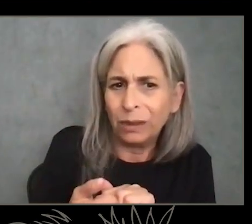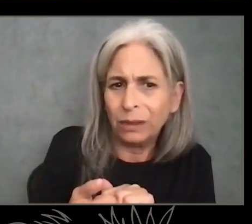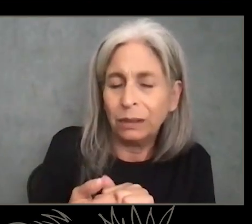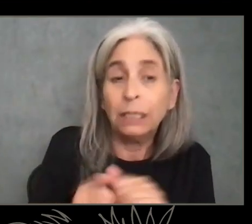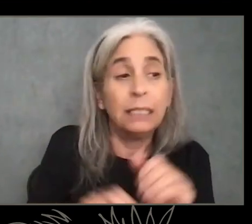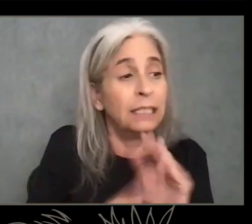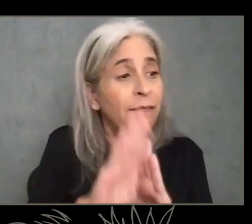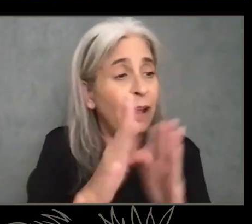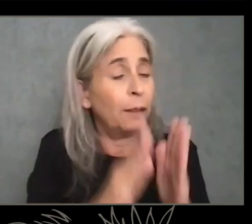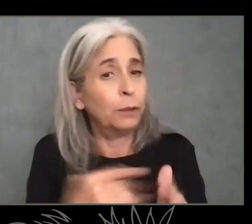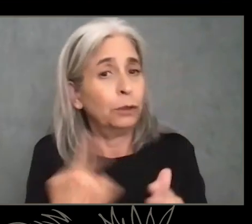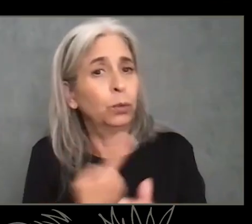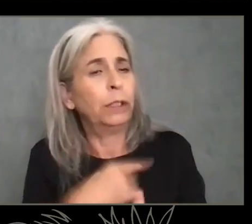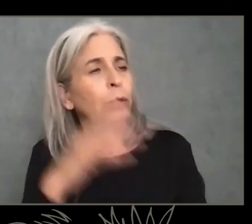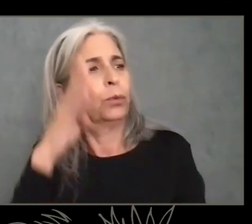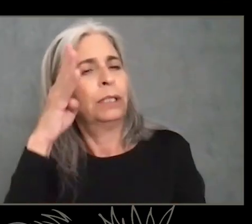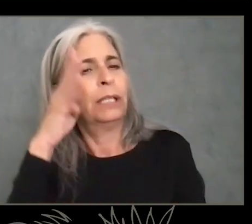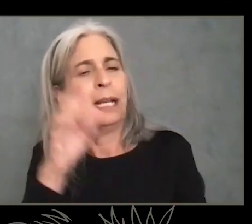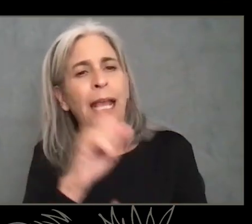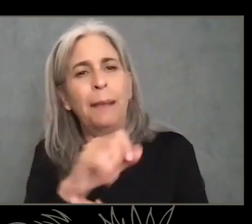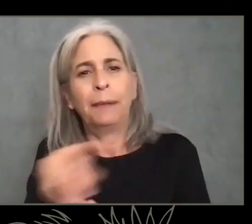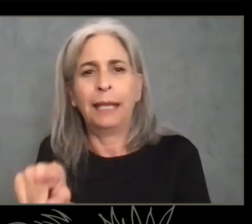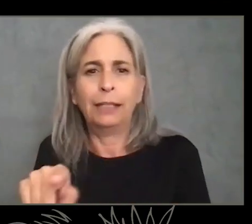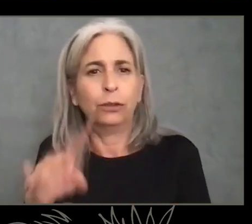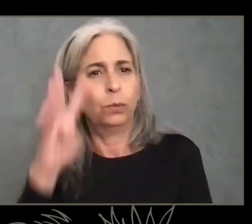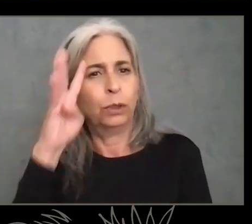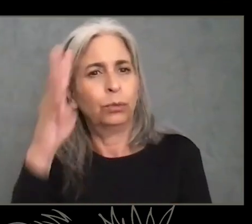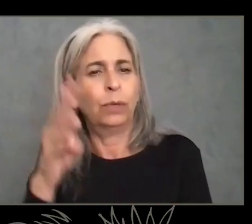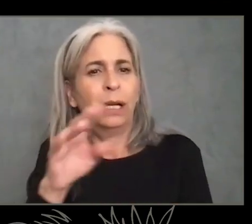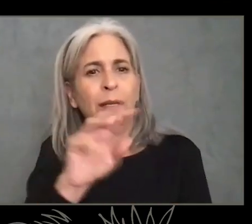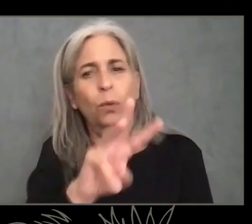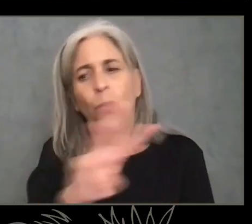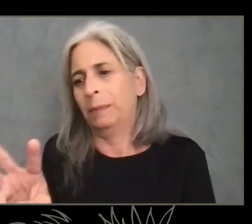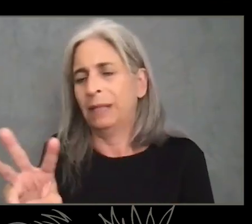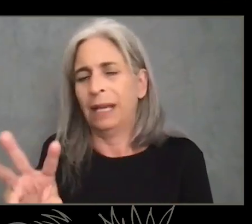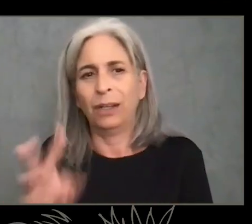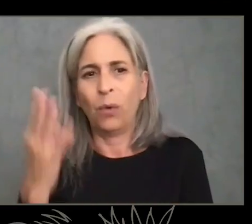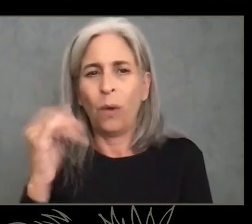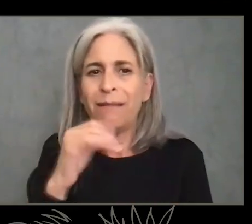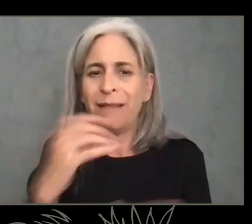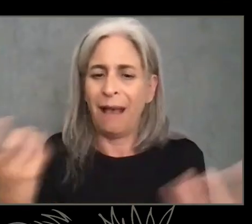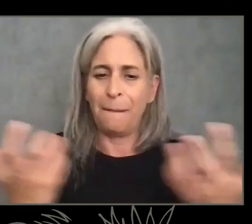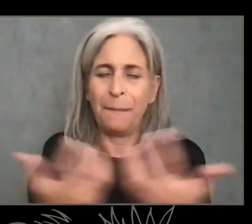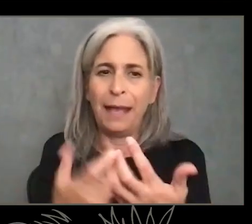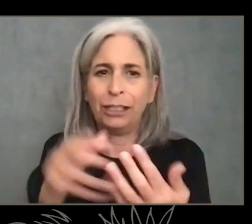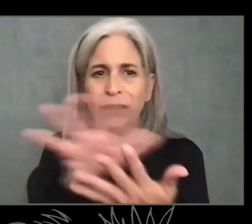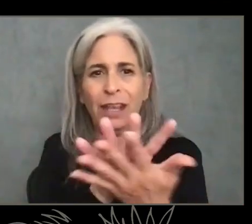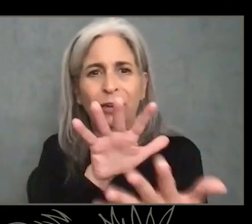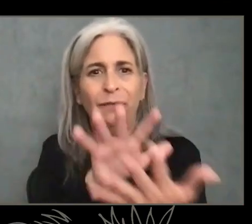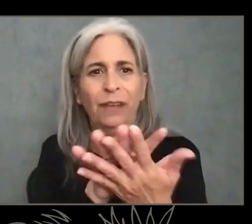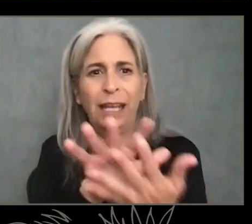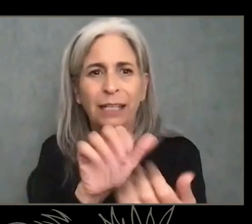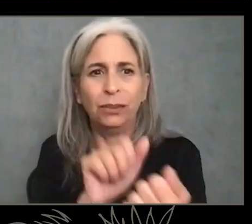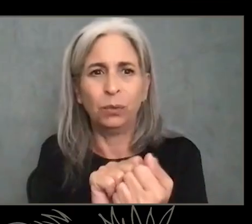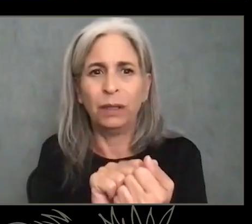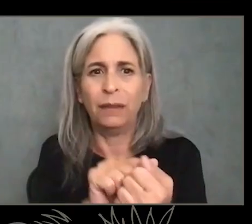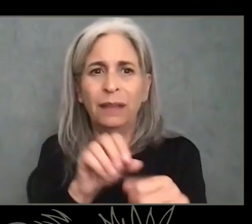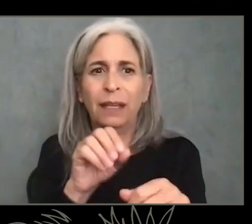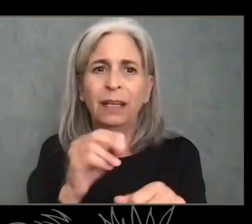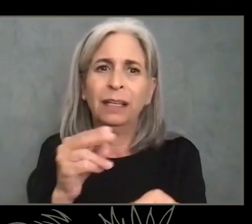React developers. We create these applications. We create these sites. Why don't we match the interface that the user is already being used